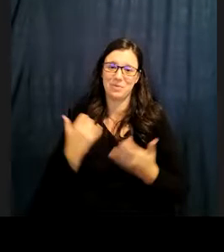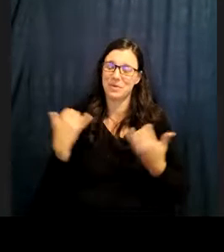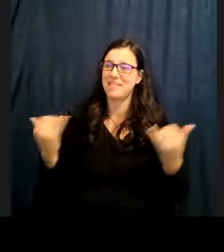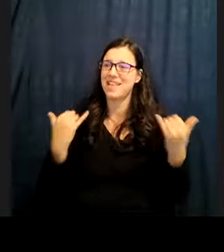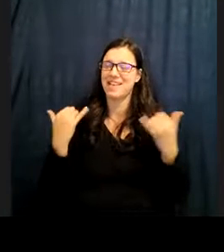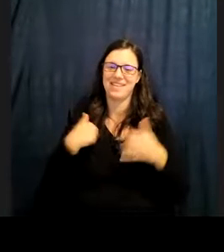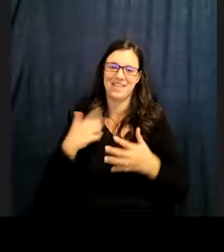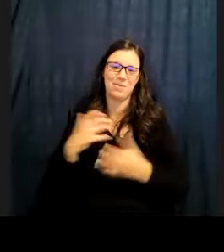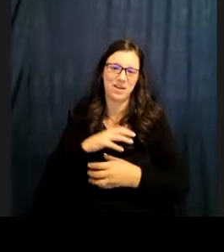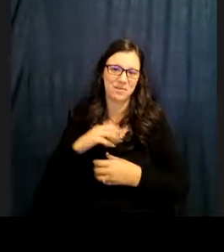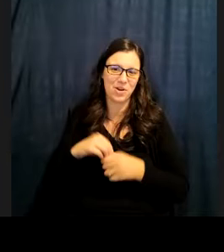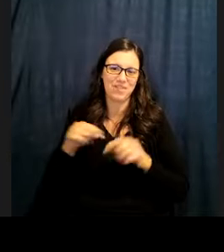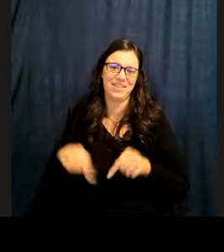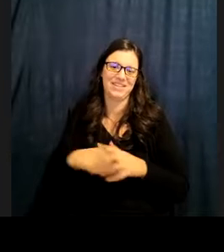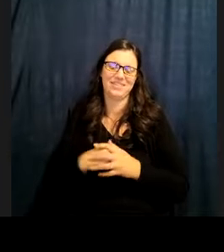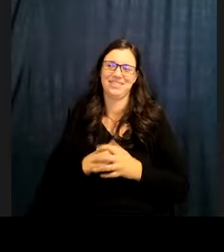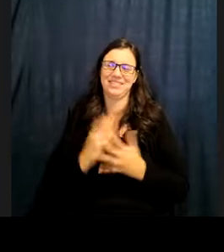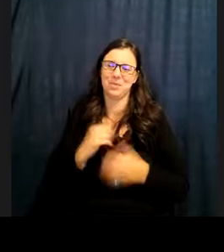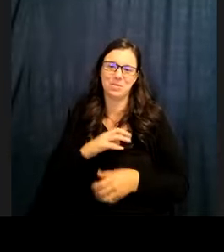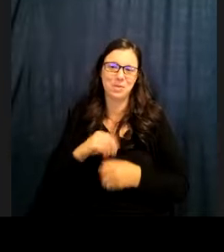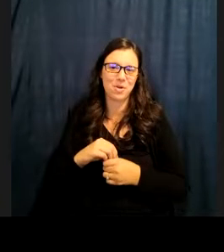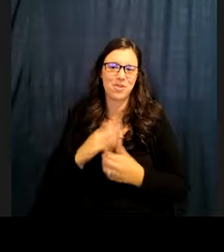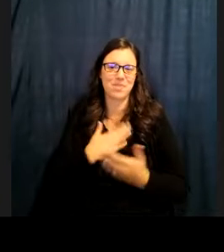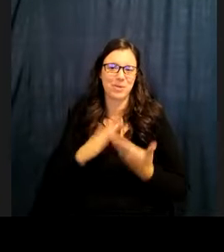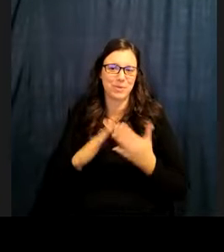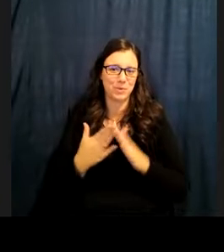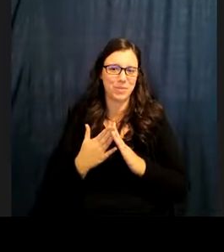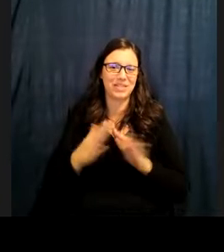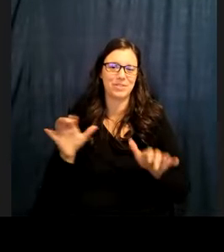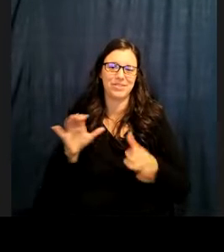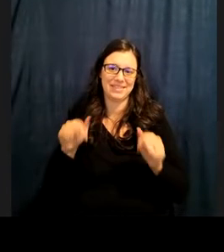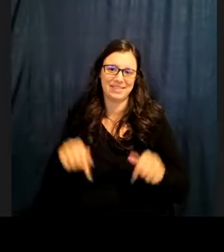want to be part of this, and I want to be part of a community that does this.